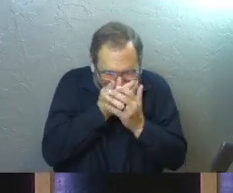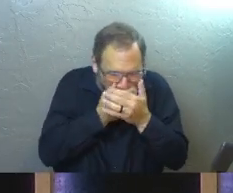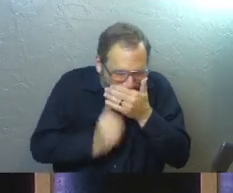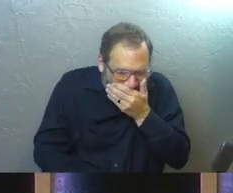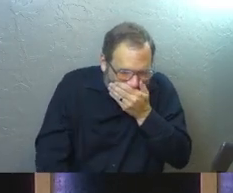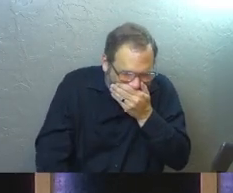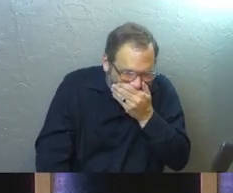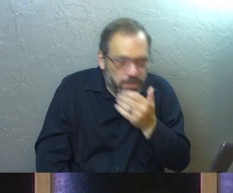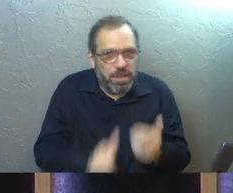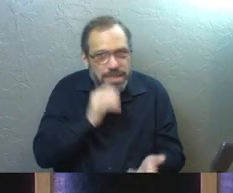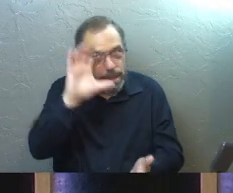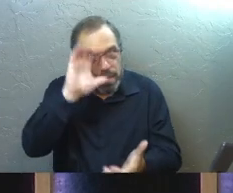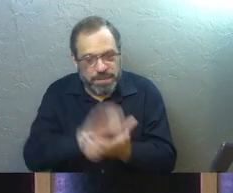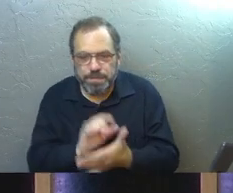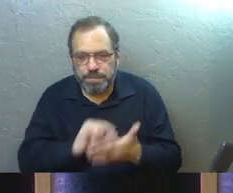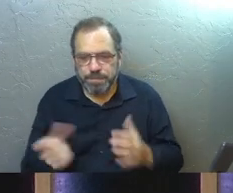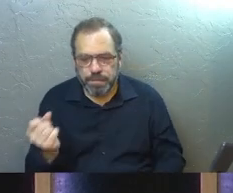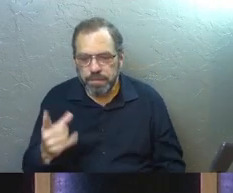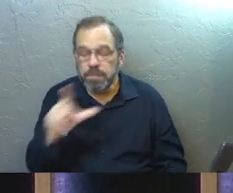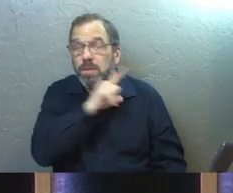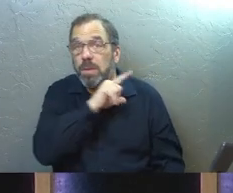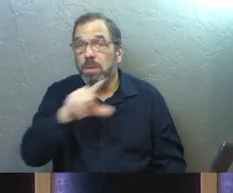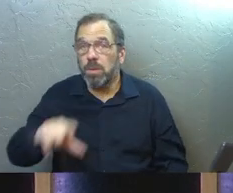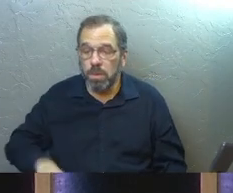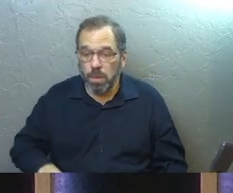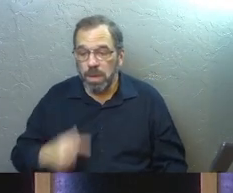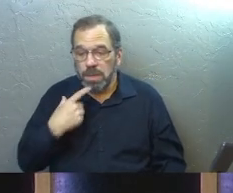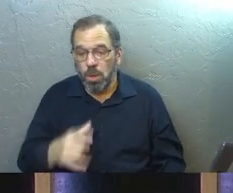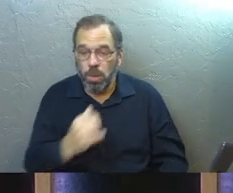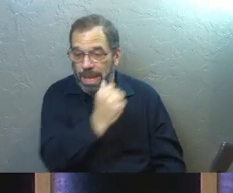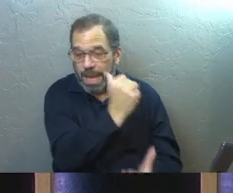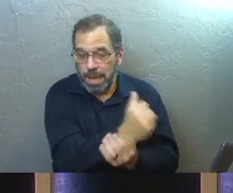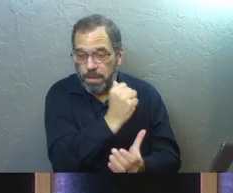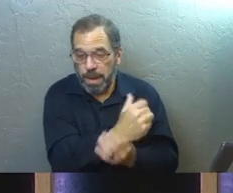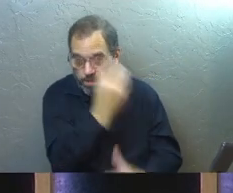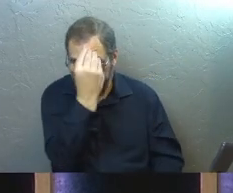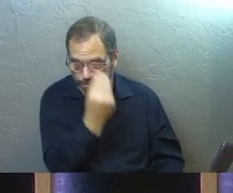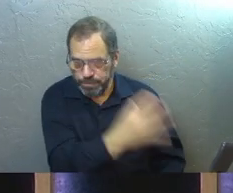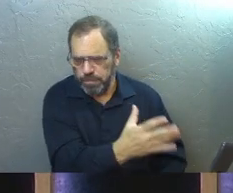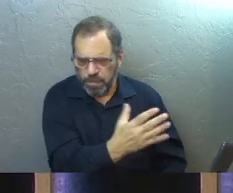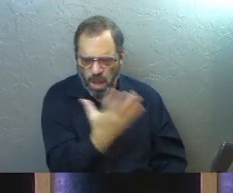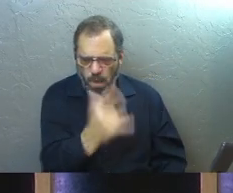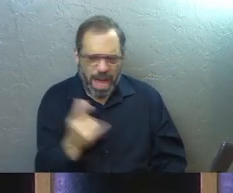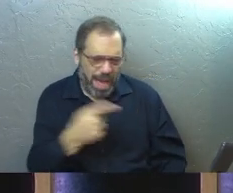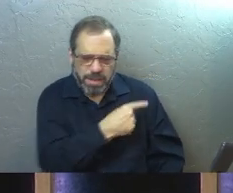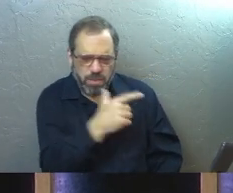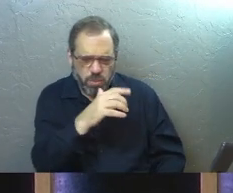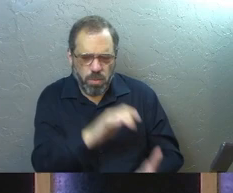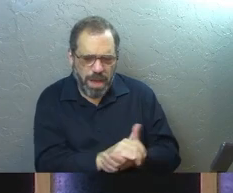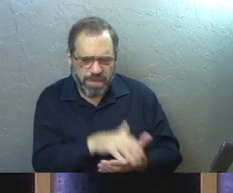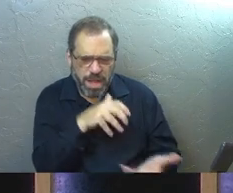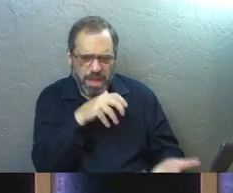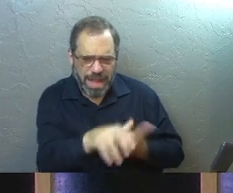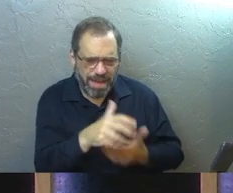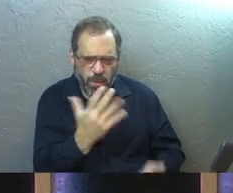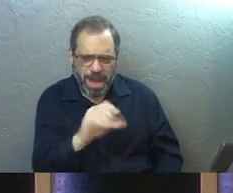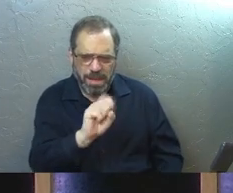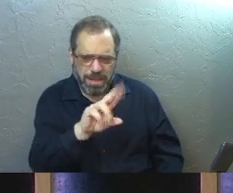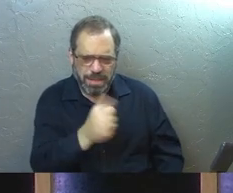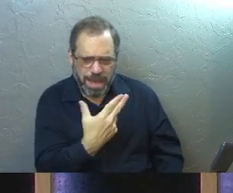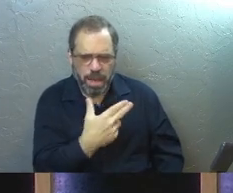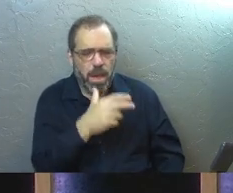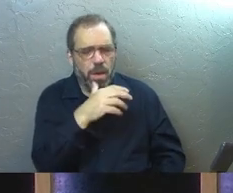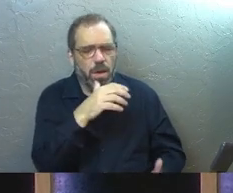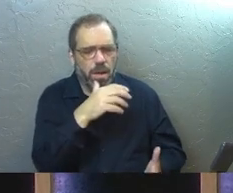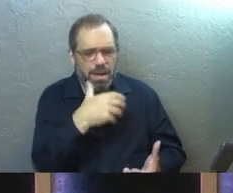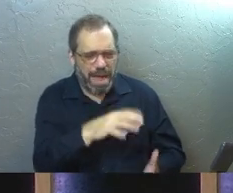believing. Verse 11, then the Lord said to Abraham, "Why did Sarah laugh? Why did she say,